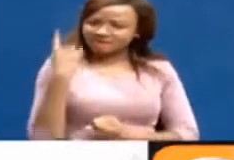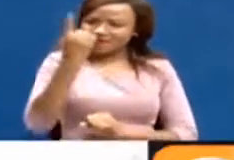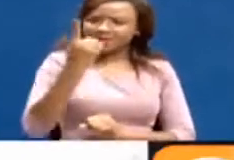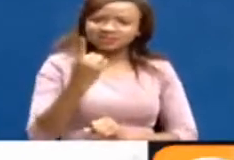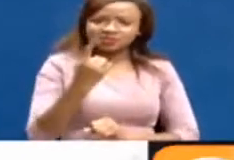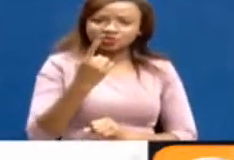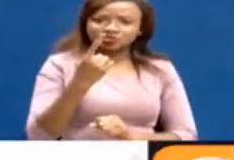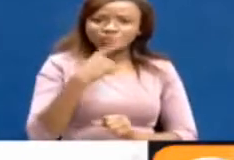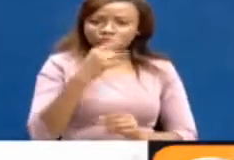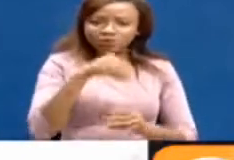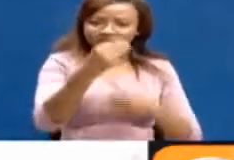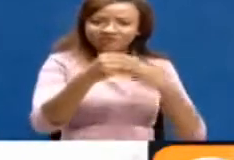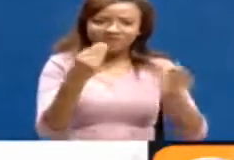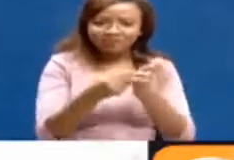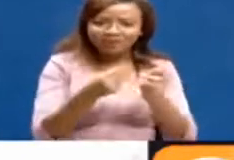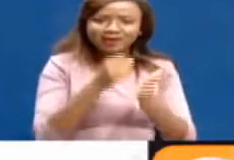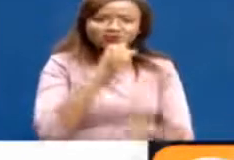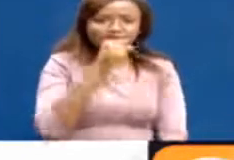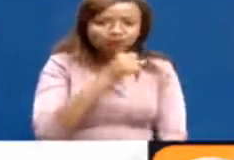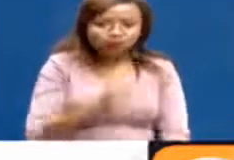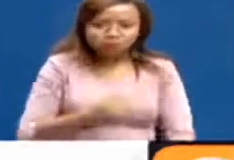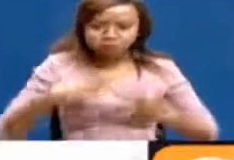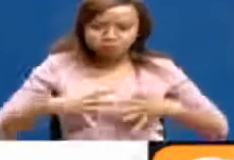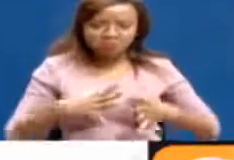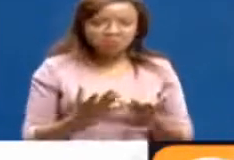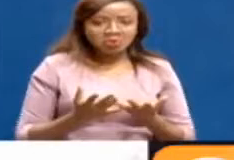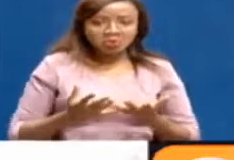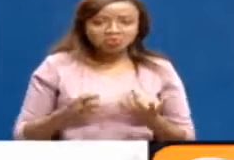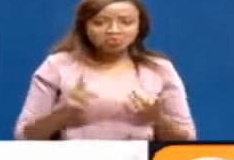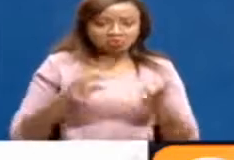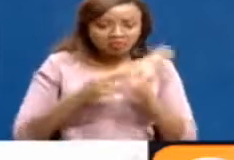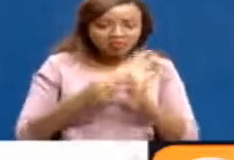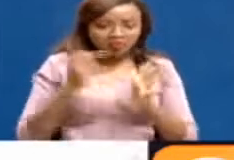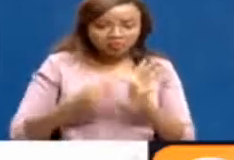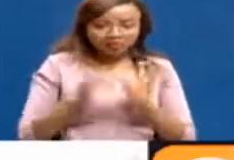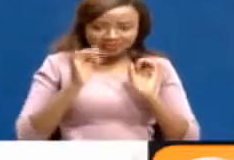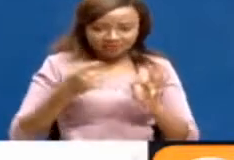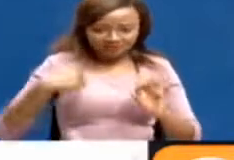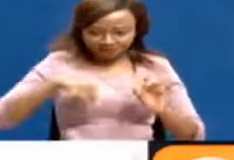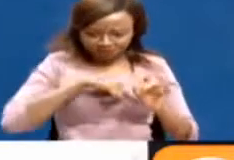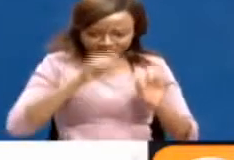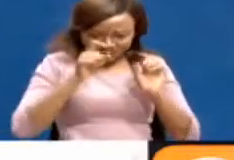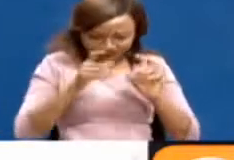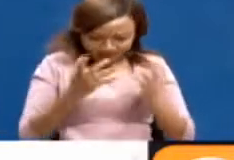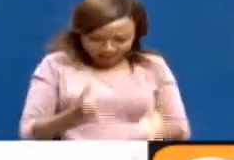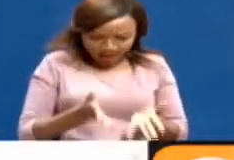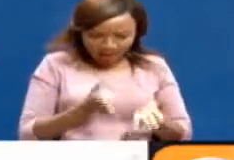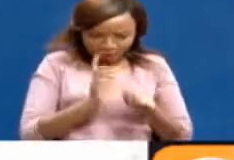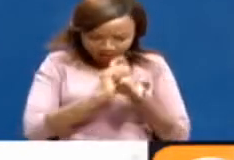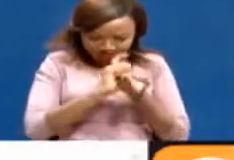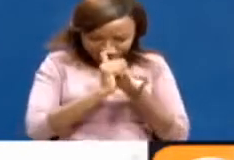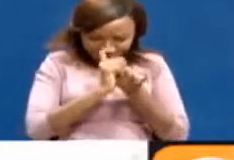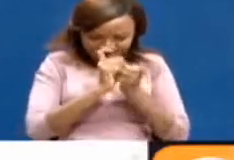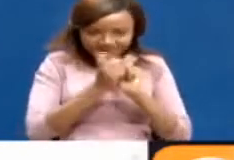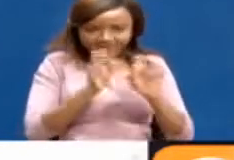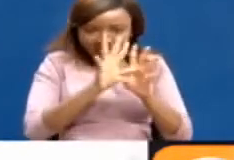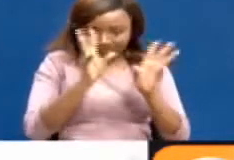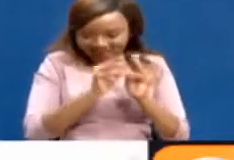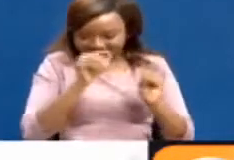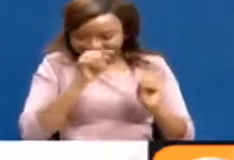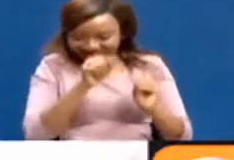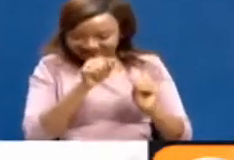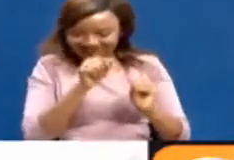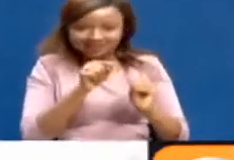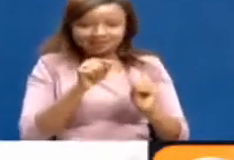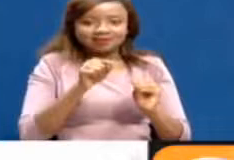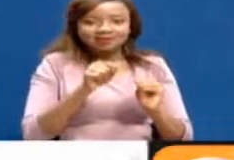And Jeff, just based on the amount of money we appropriate, if we just adjust some of these budgets, as the Cabinet Secretary Ukuretani is saying